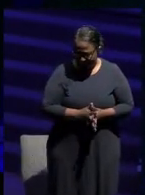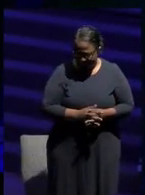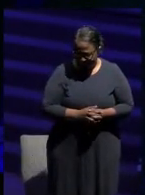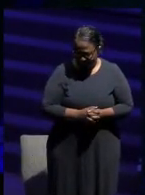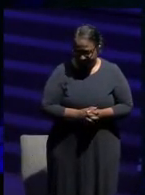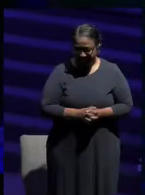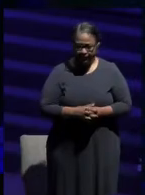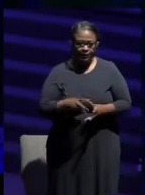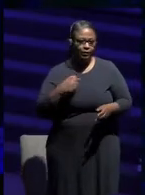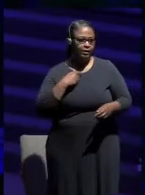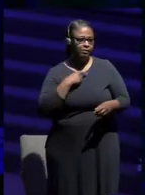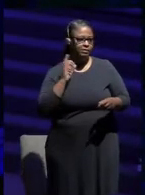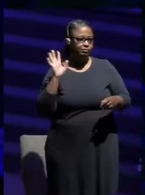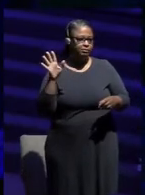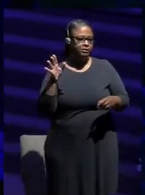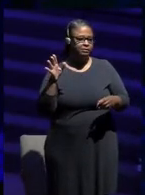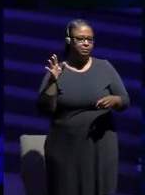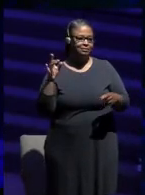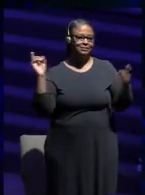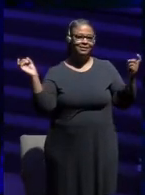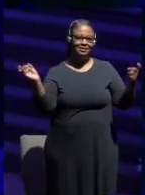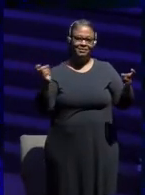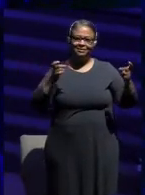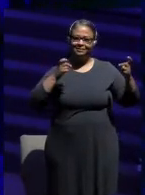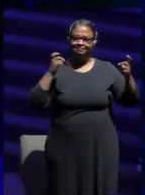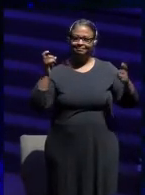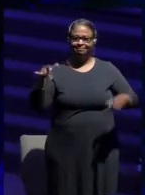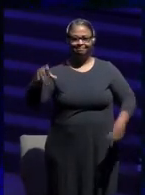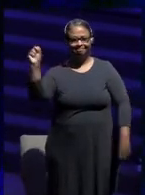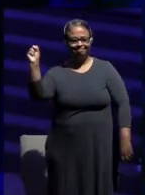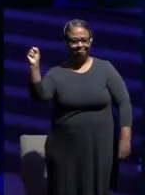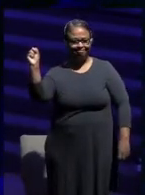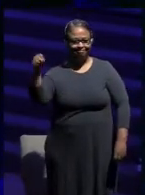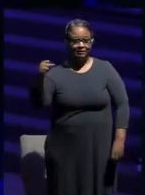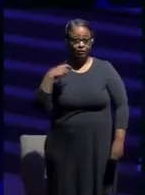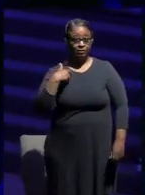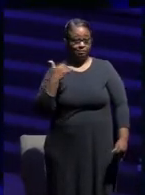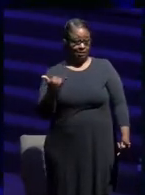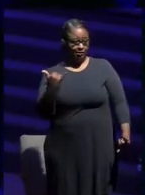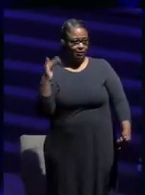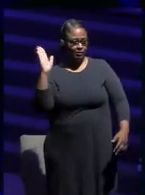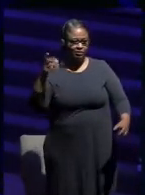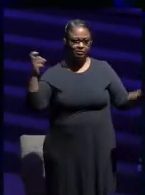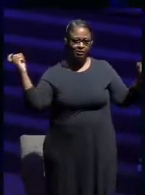We're going to celebrate. Yes. We're going to celebrate this great God.